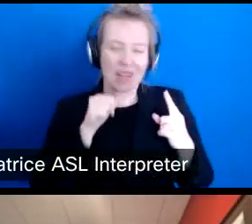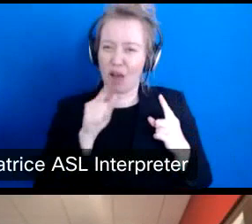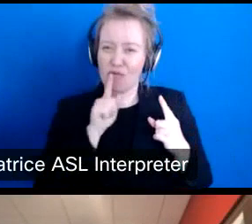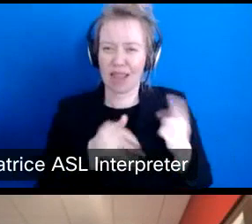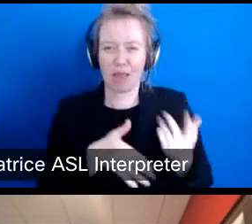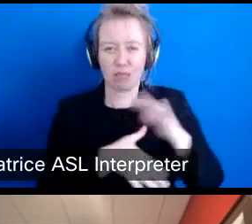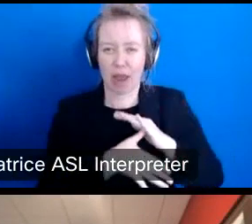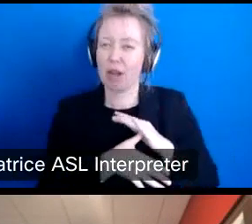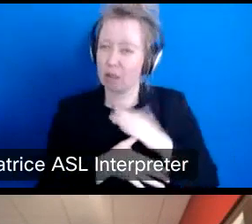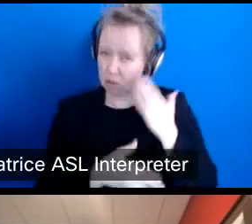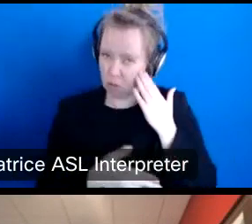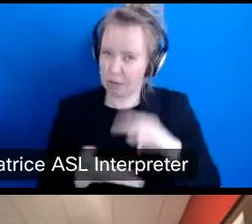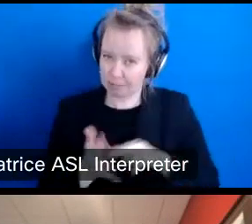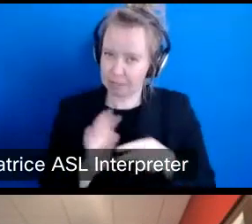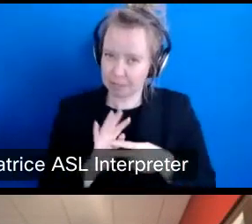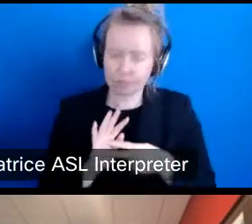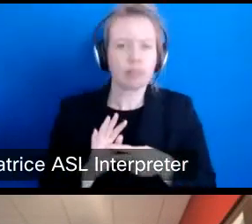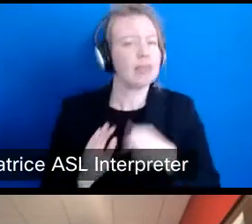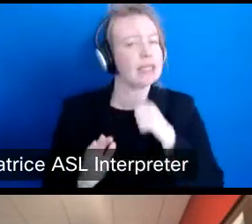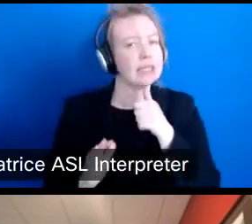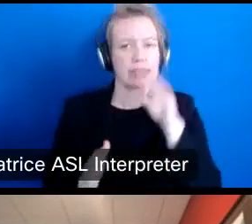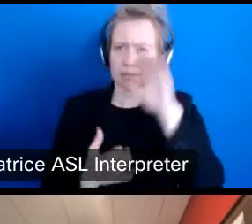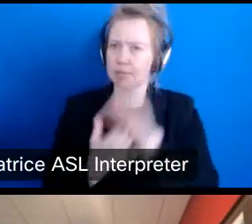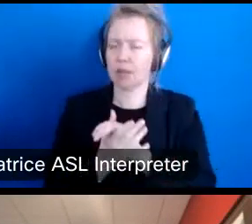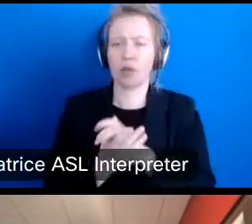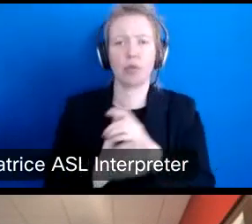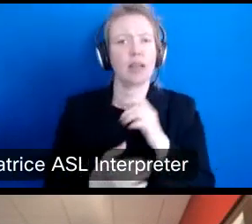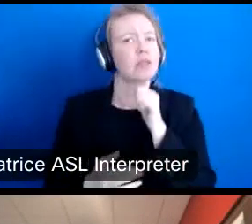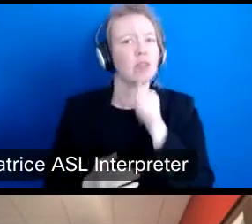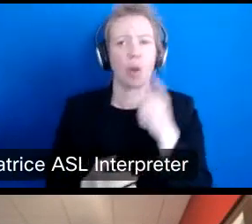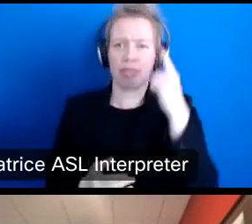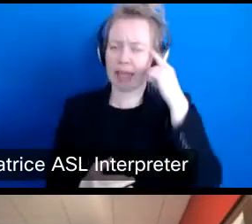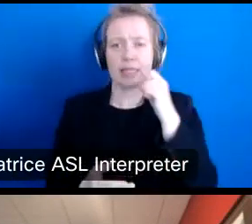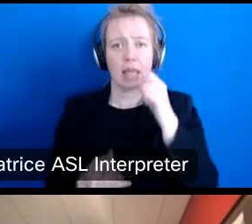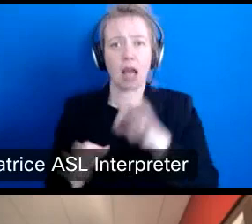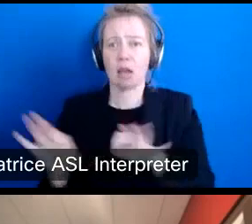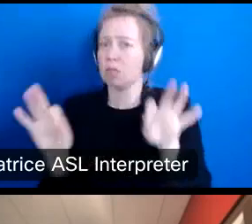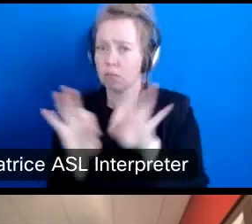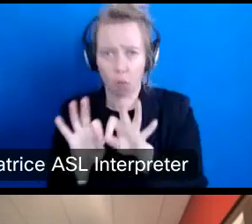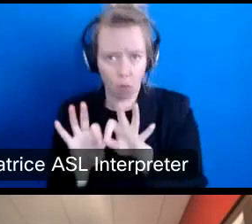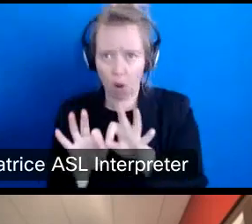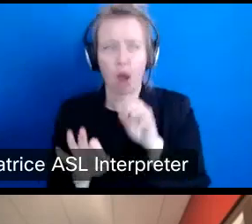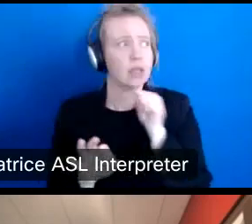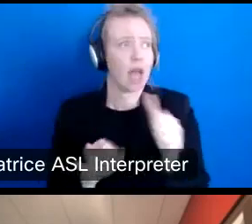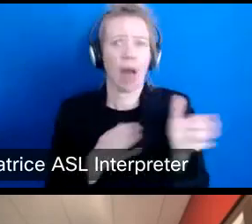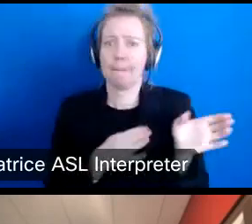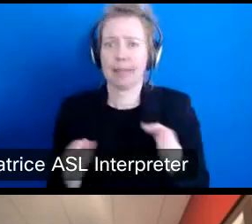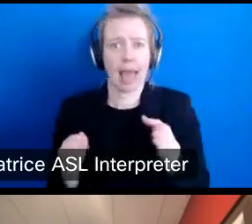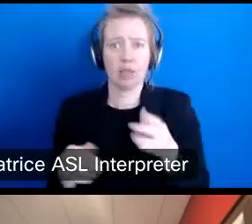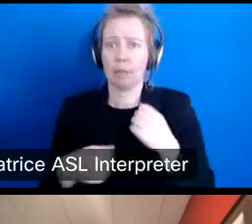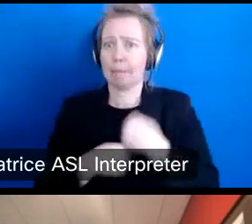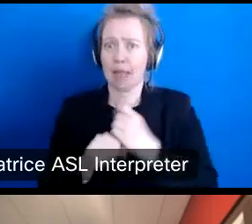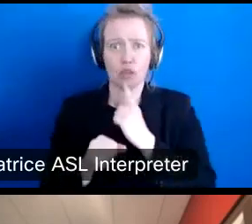anything that is closed does not mean that we don't believe this is an important issue, or we do not plan to address it. We're